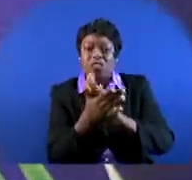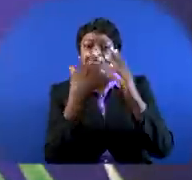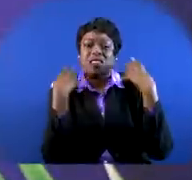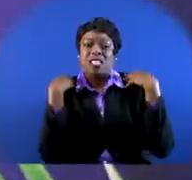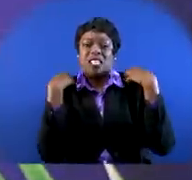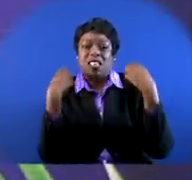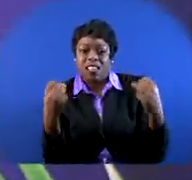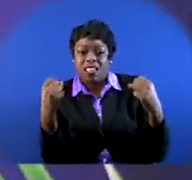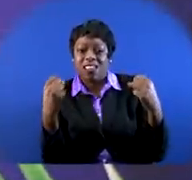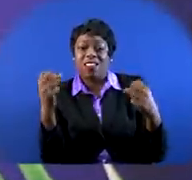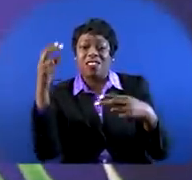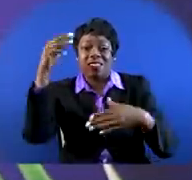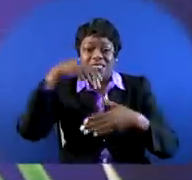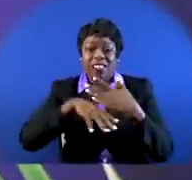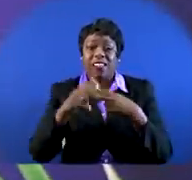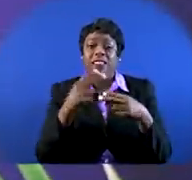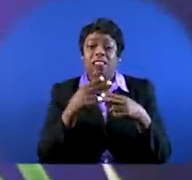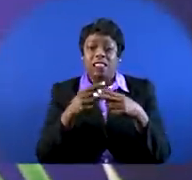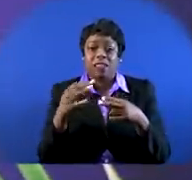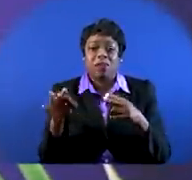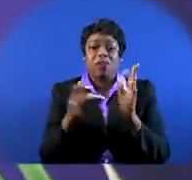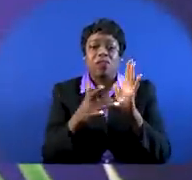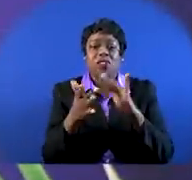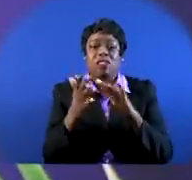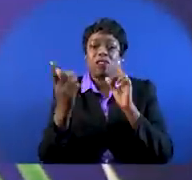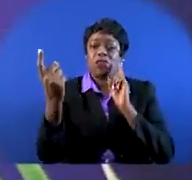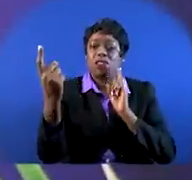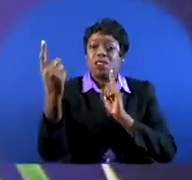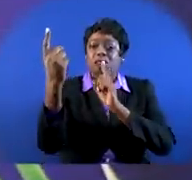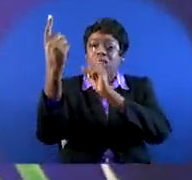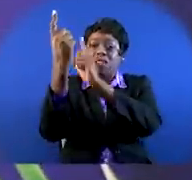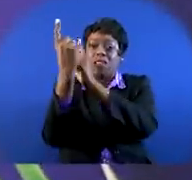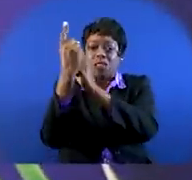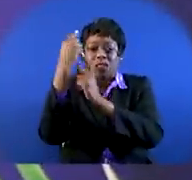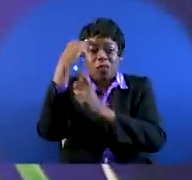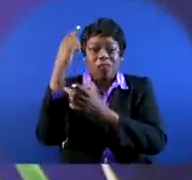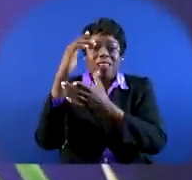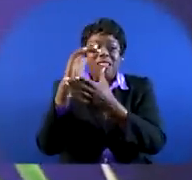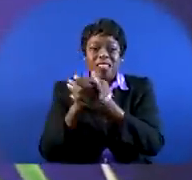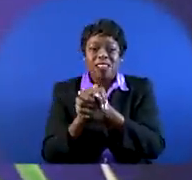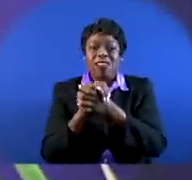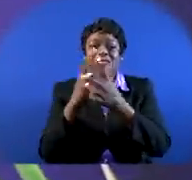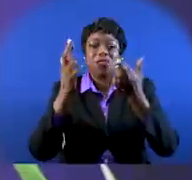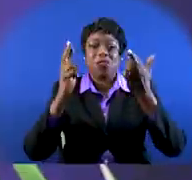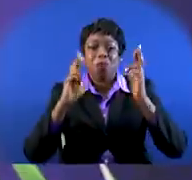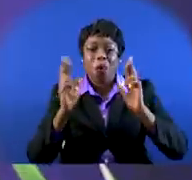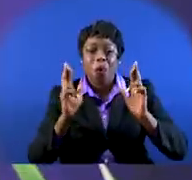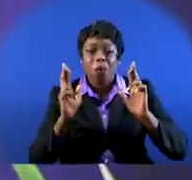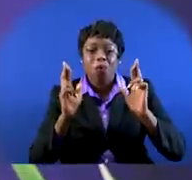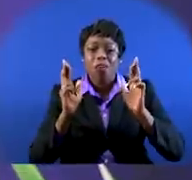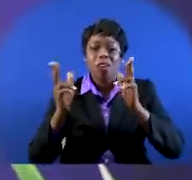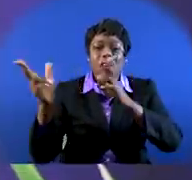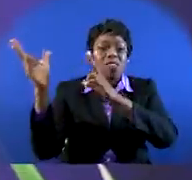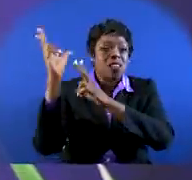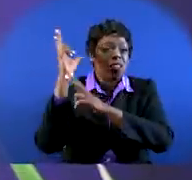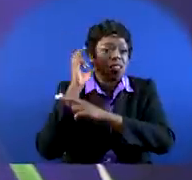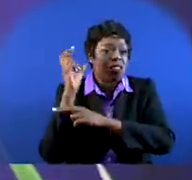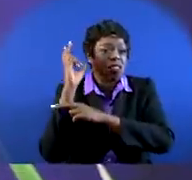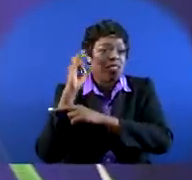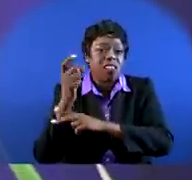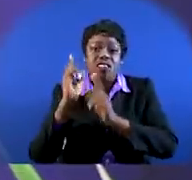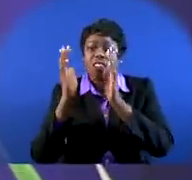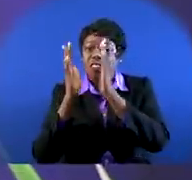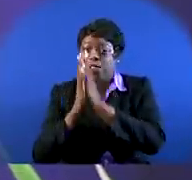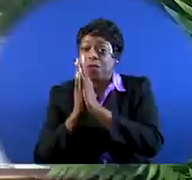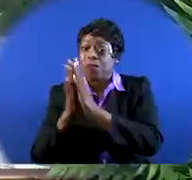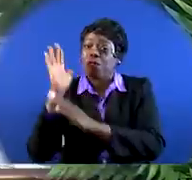Oh, it's in the name of Jesus we come to you, believing, oh God, that you have already inclined your ear to hear the prayers